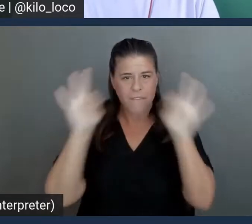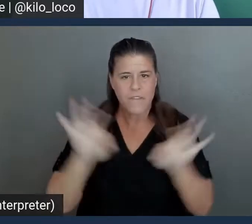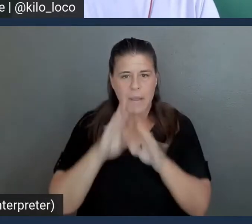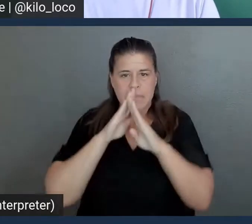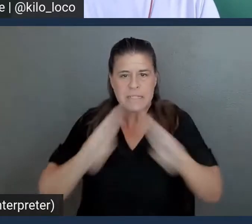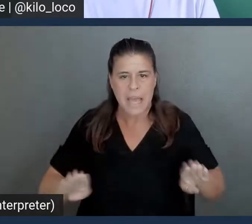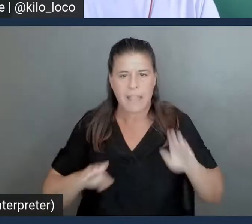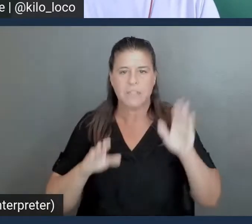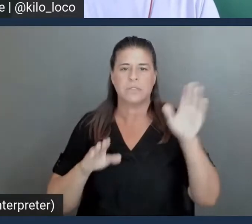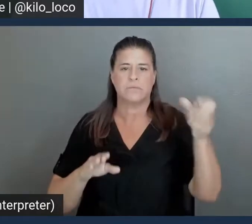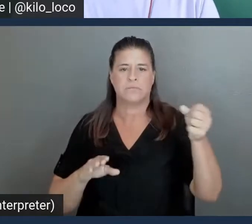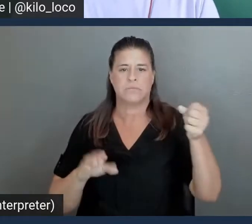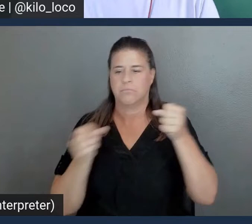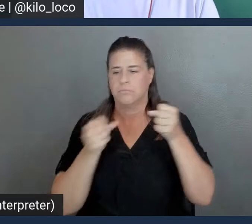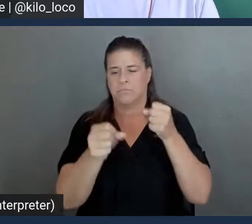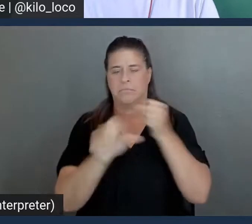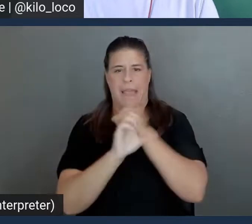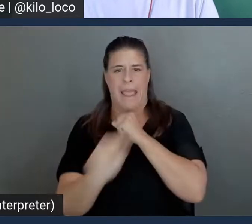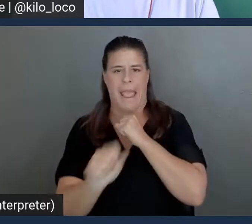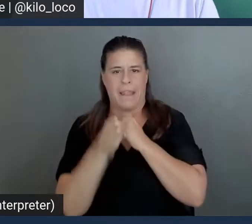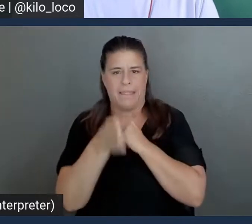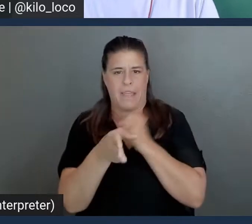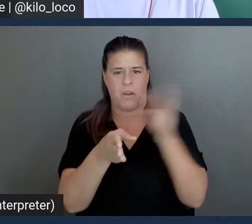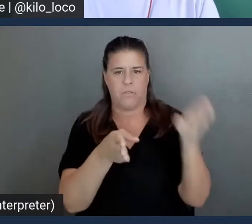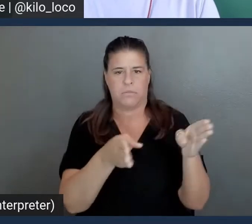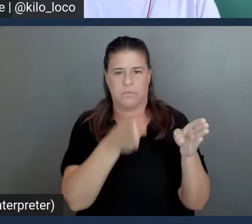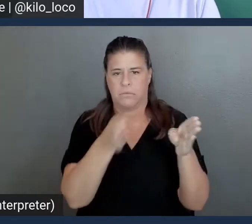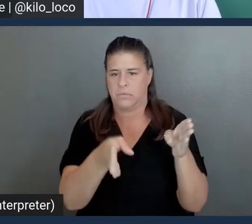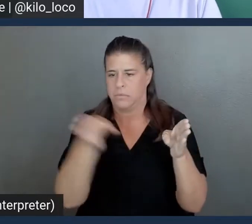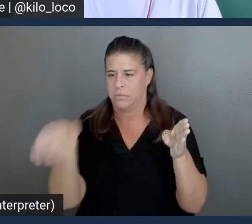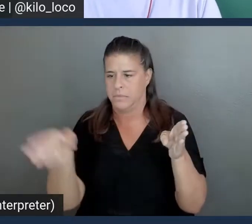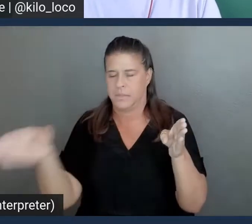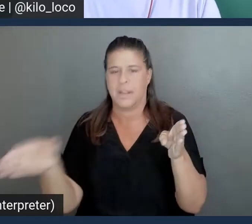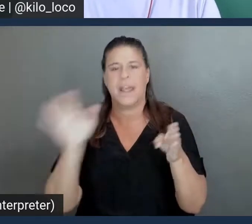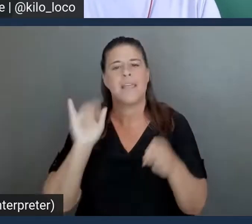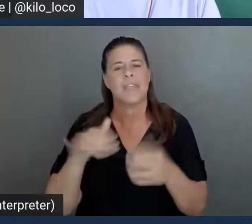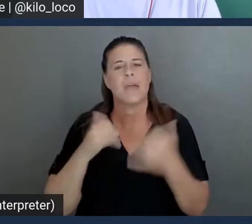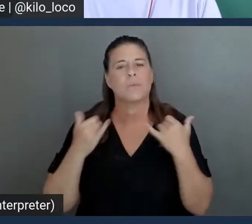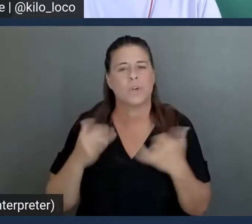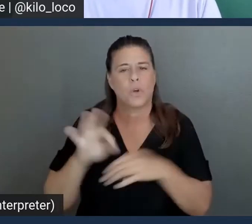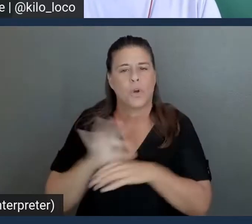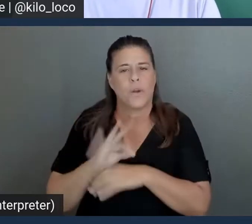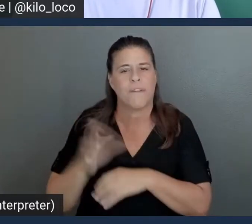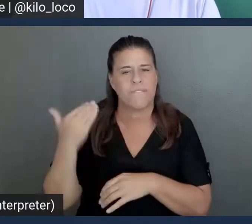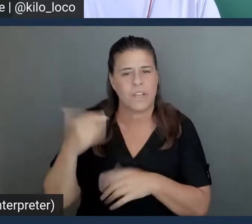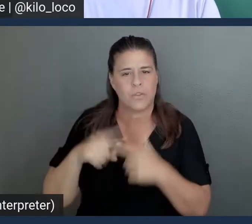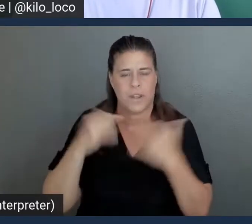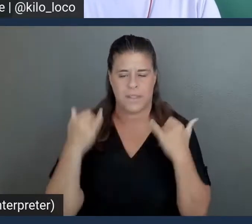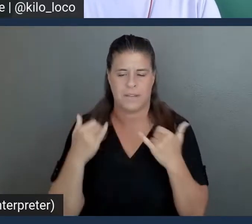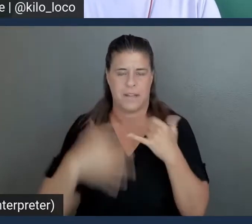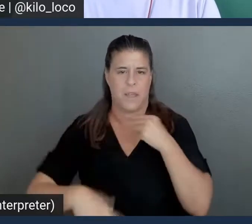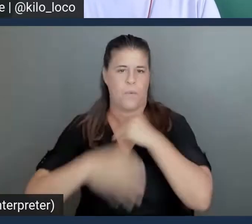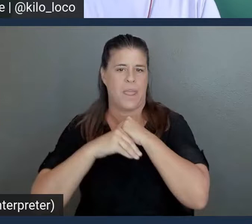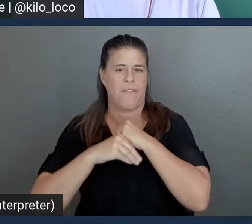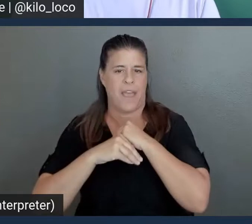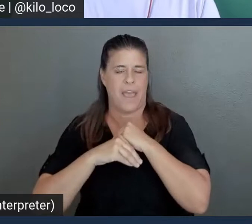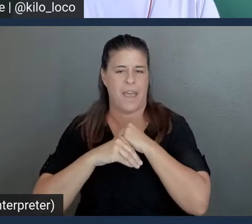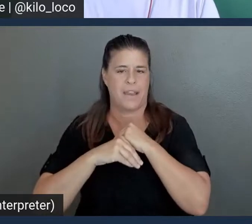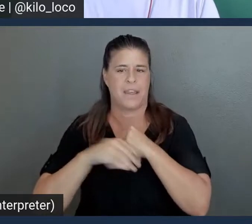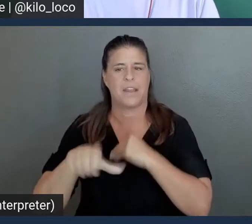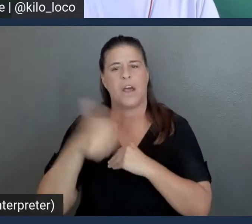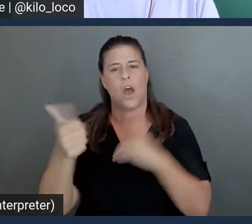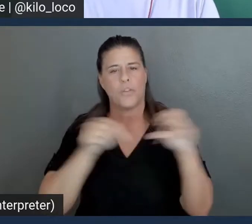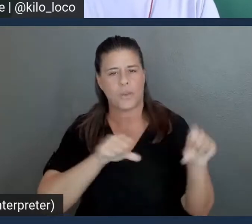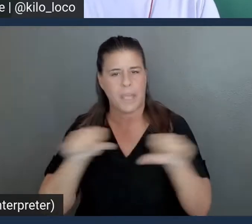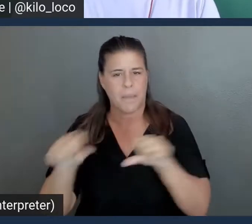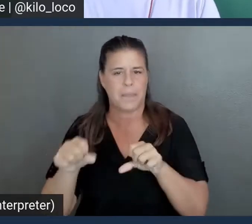marker for where to inject an ad. So that was the current feature, and then today we added additional